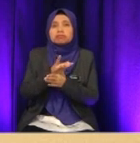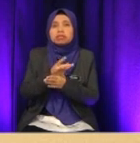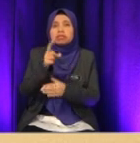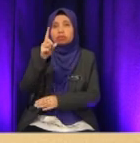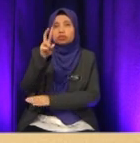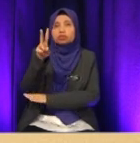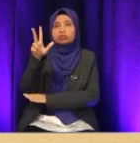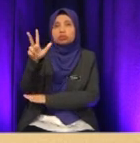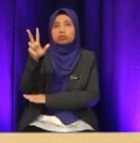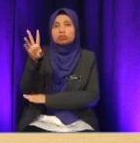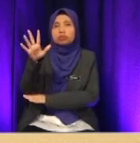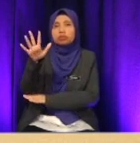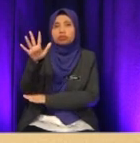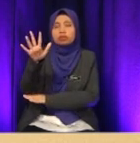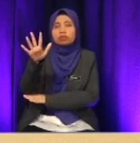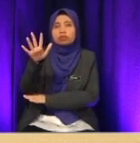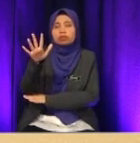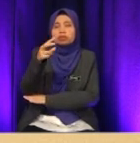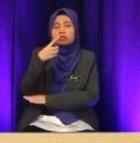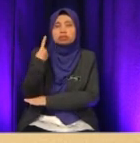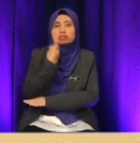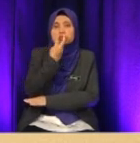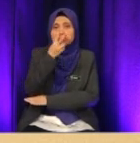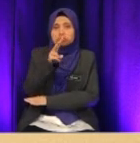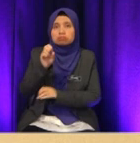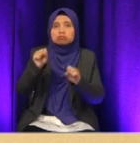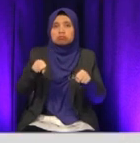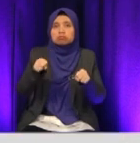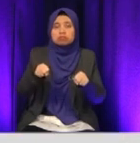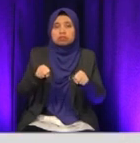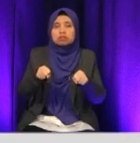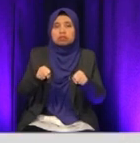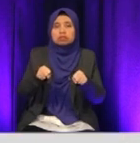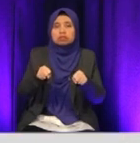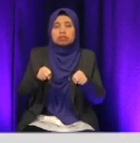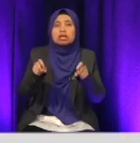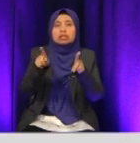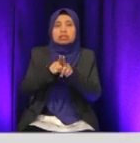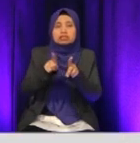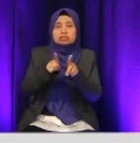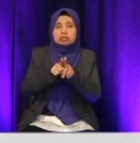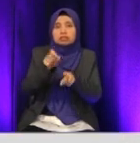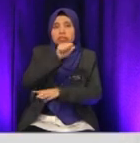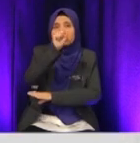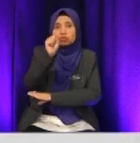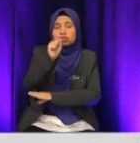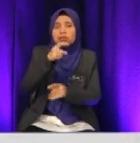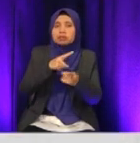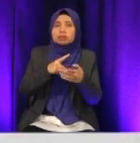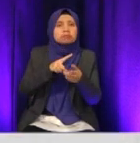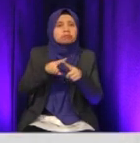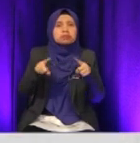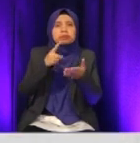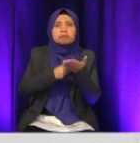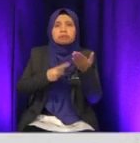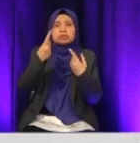1, 2, 3, 4, 5, so mm-hmm. here. So here we can find the similar keywords, elderly or disabled. Okay. So this is the same exact one from the question. Mm-hmm. What about the answer? So